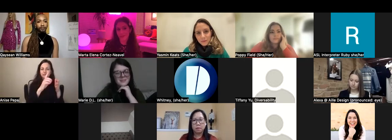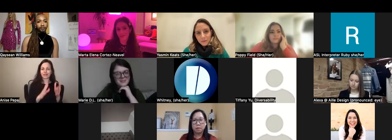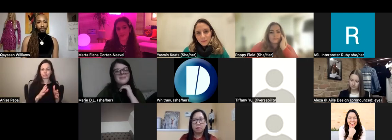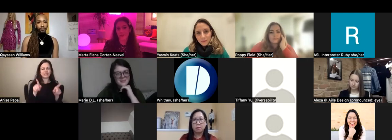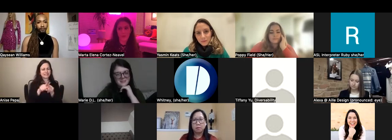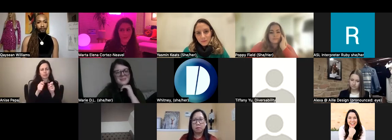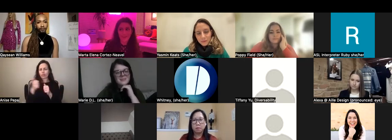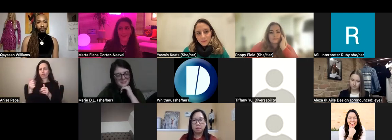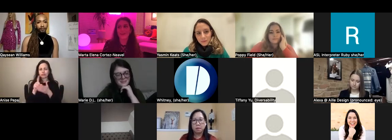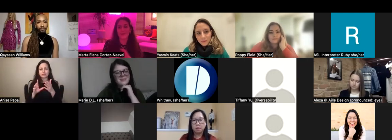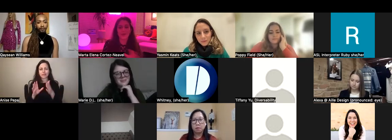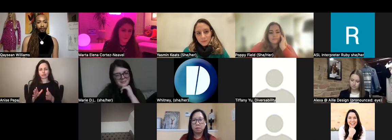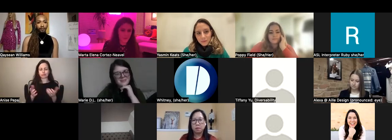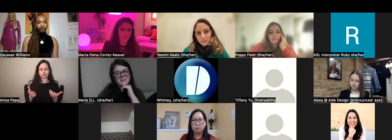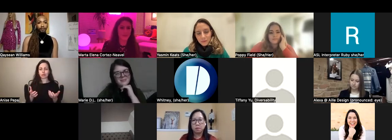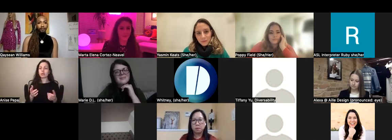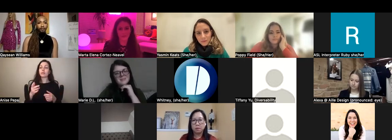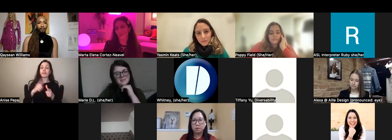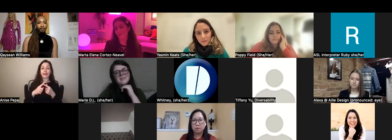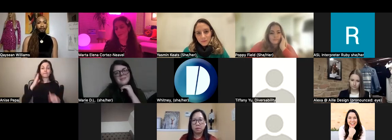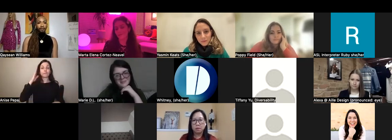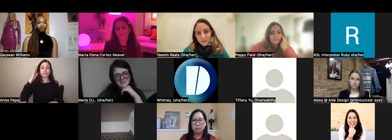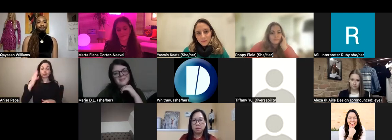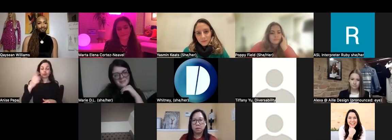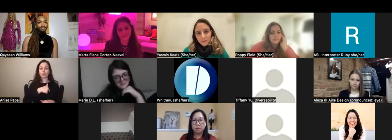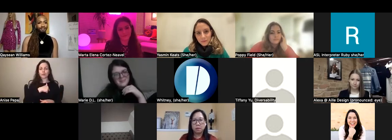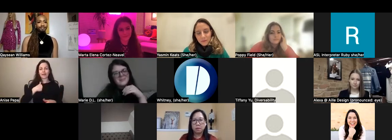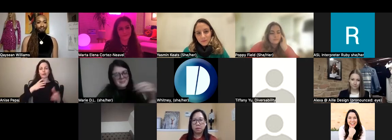designers, so that one day we have clothing that works for everyone.